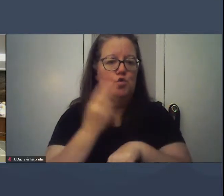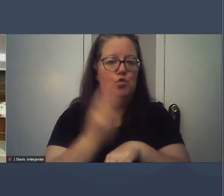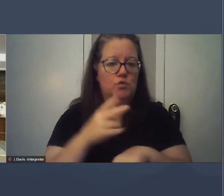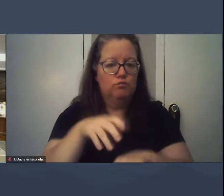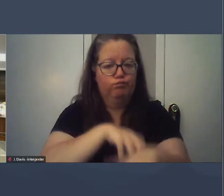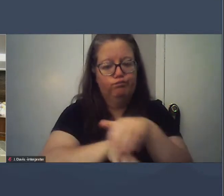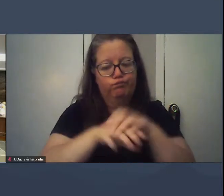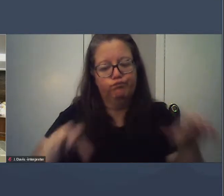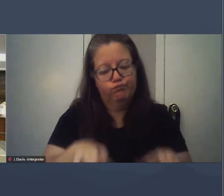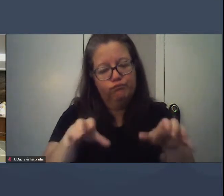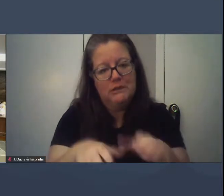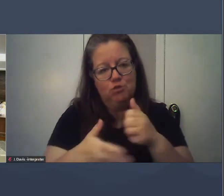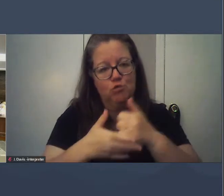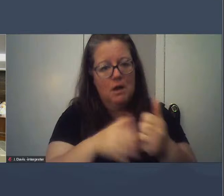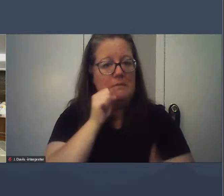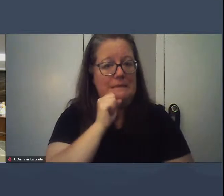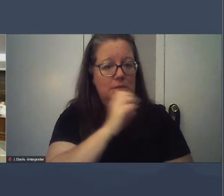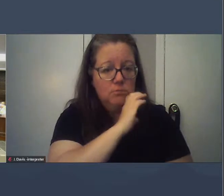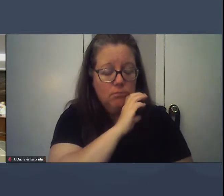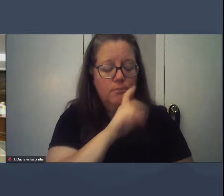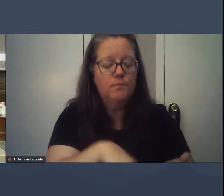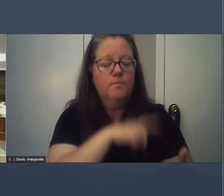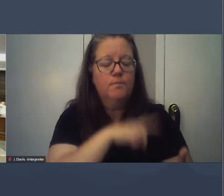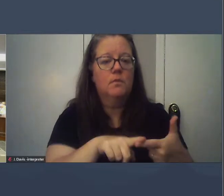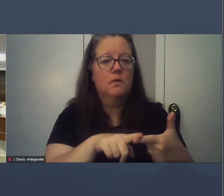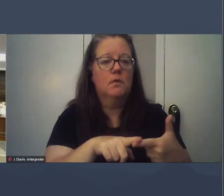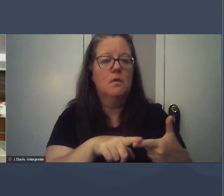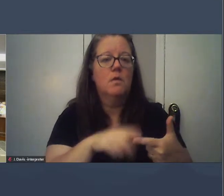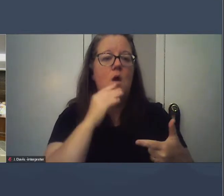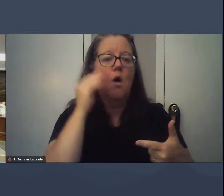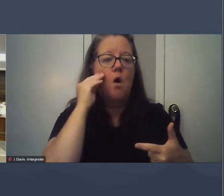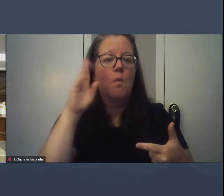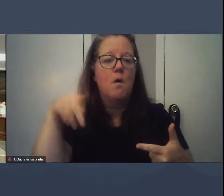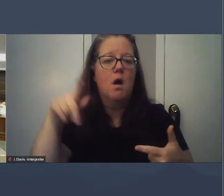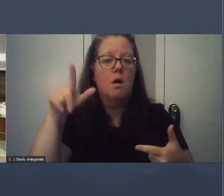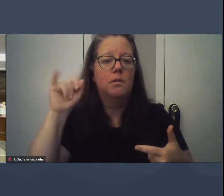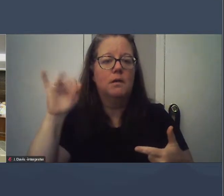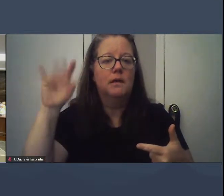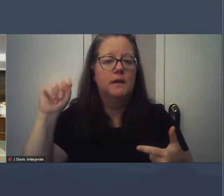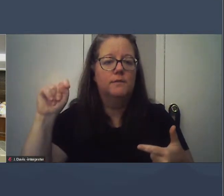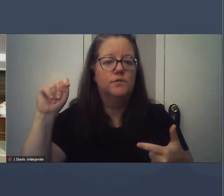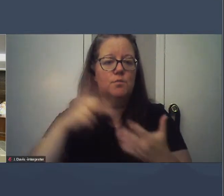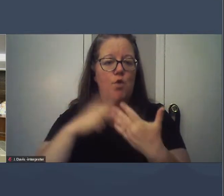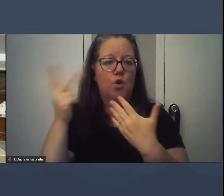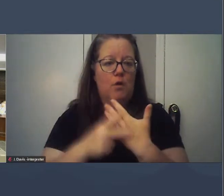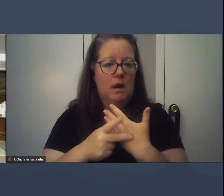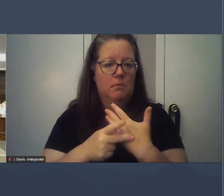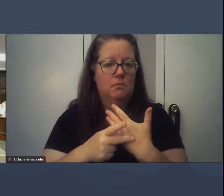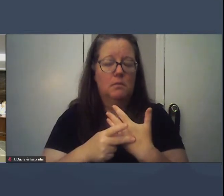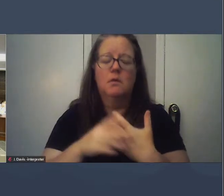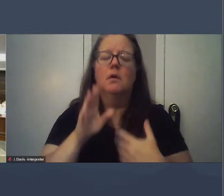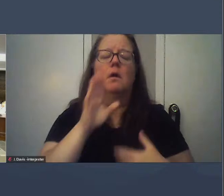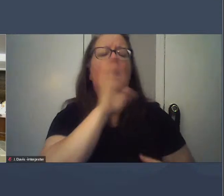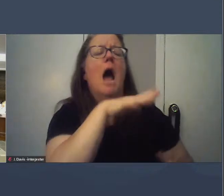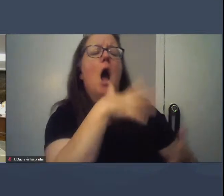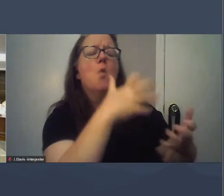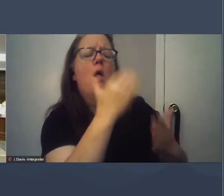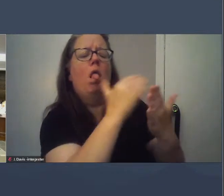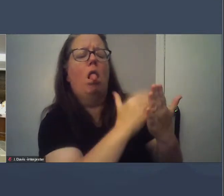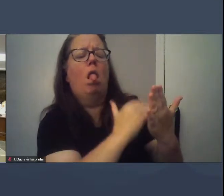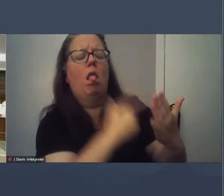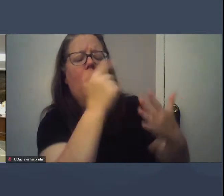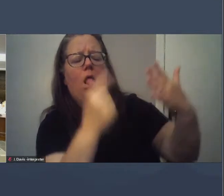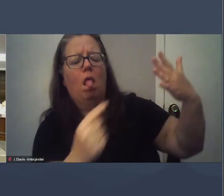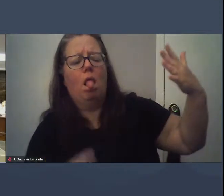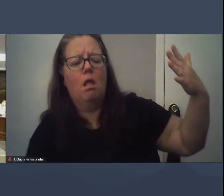currently. And then also there's the Home Uplift program. I don't know that, there's I need a 2 or 3 list of all of those different things because I